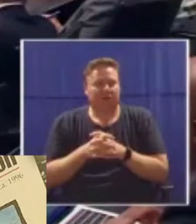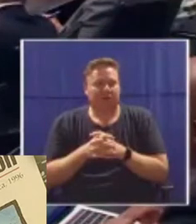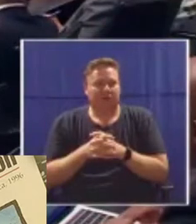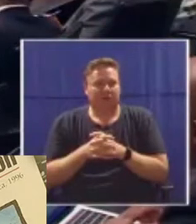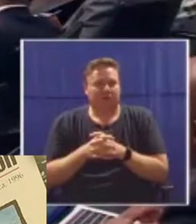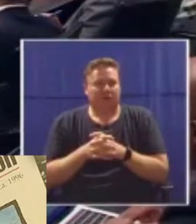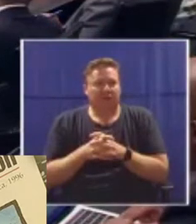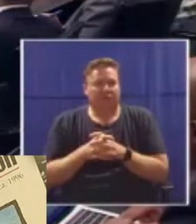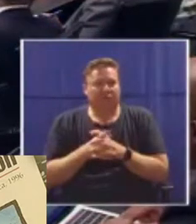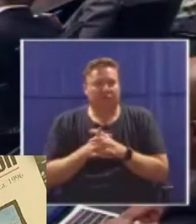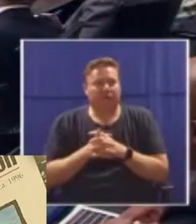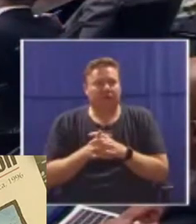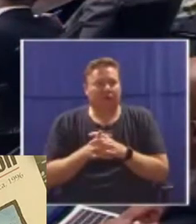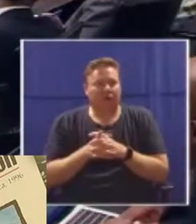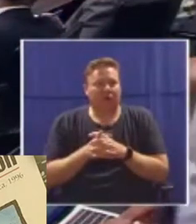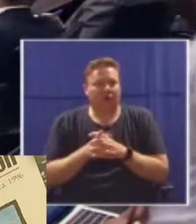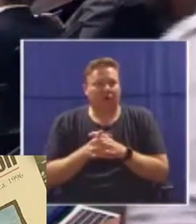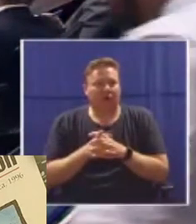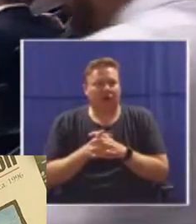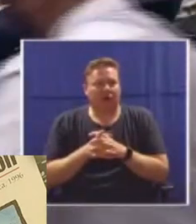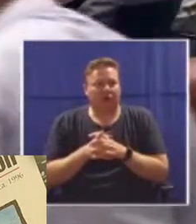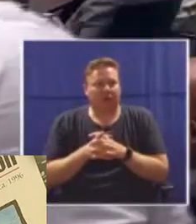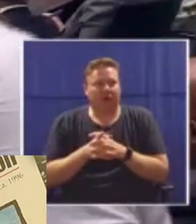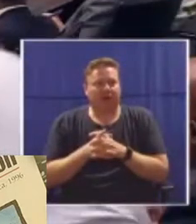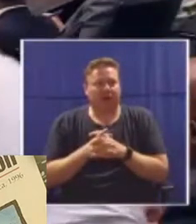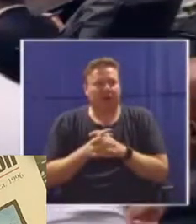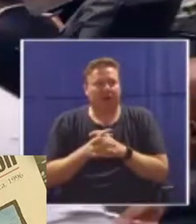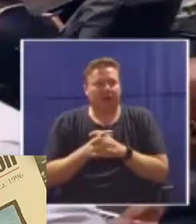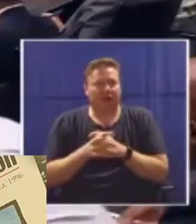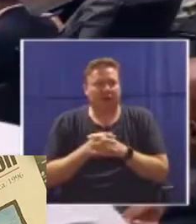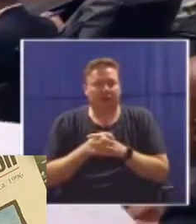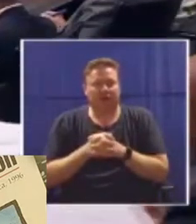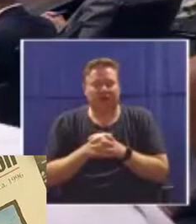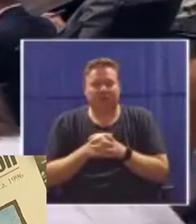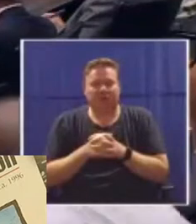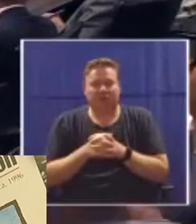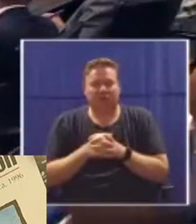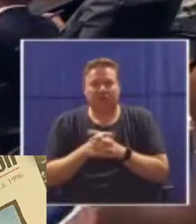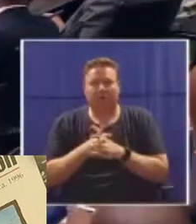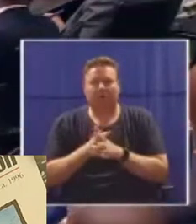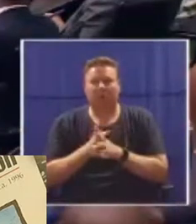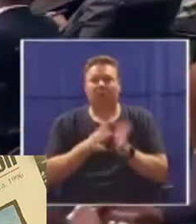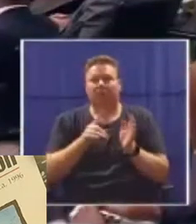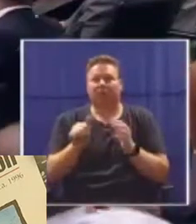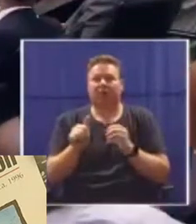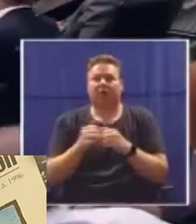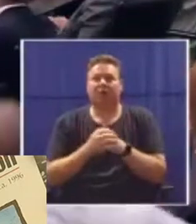so, and the usual times for declaration of votes will apply. The DA.